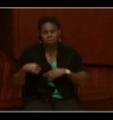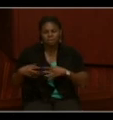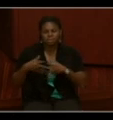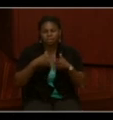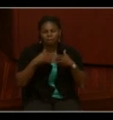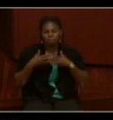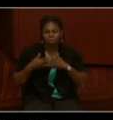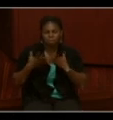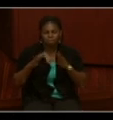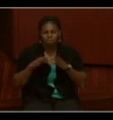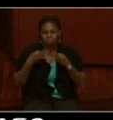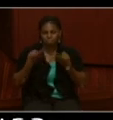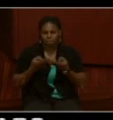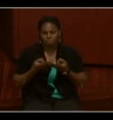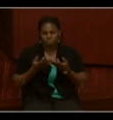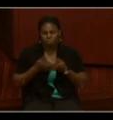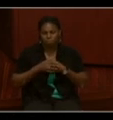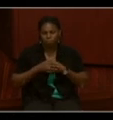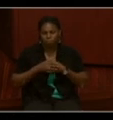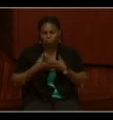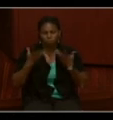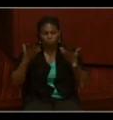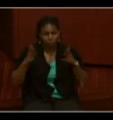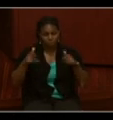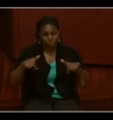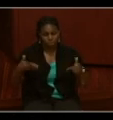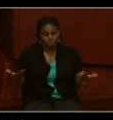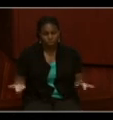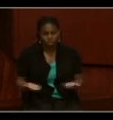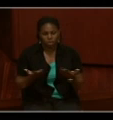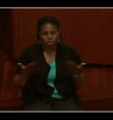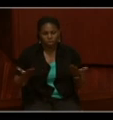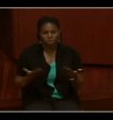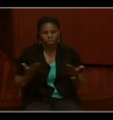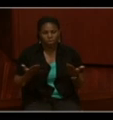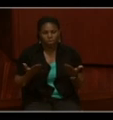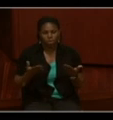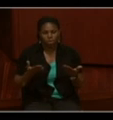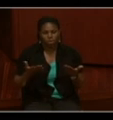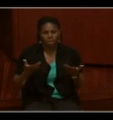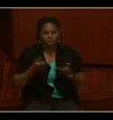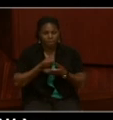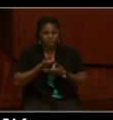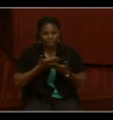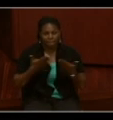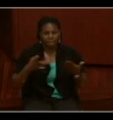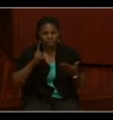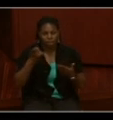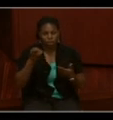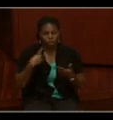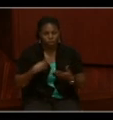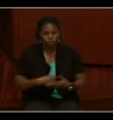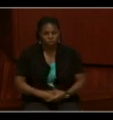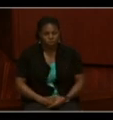American communities. So I'll wrap up here, and I would love to take any questions that folks might have.